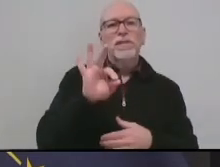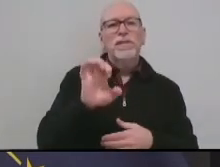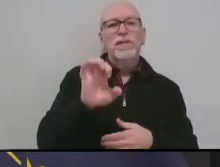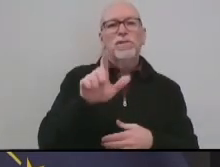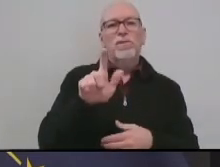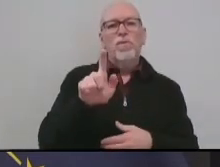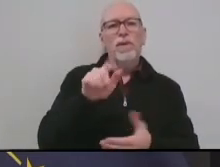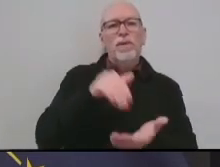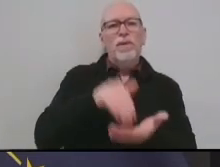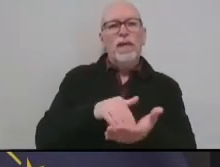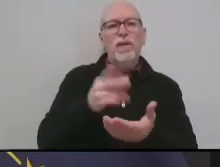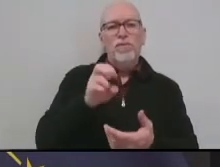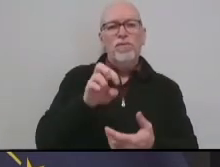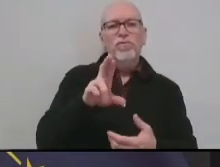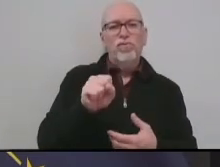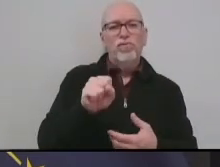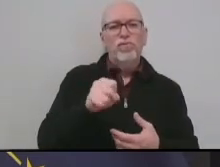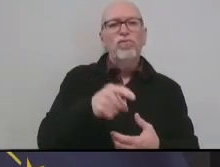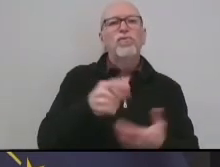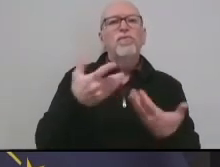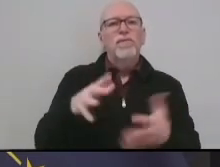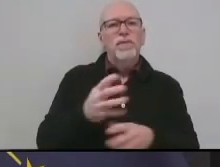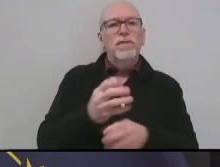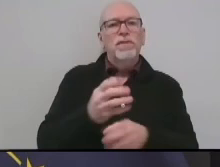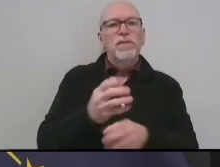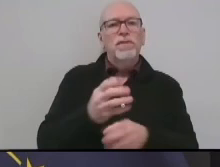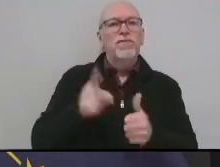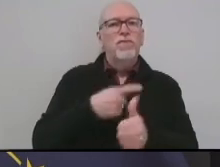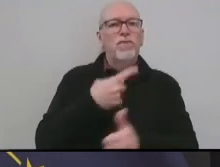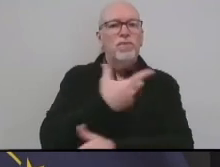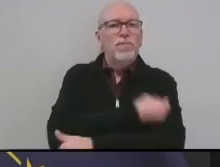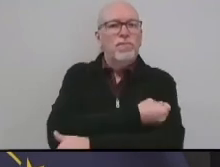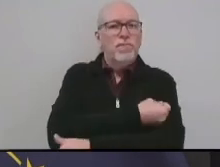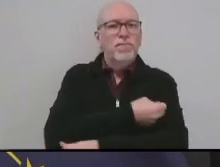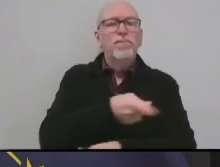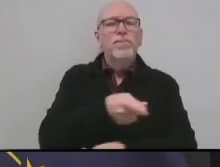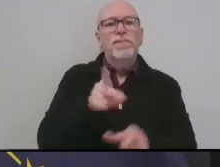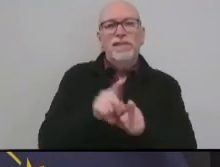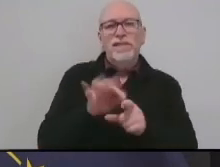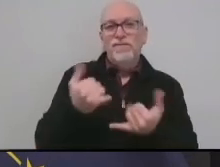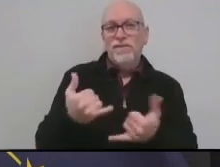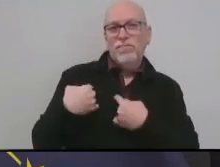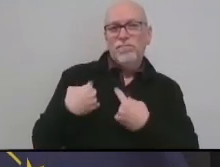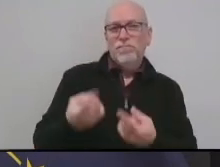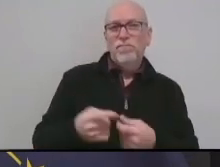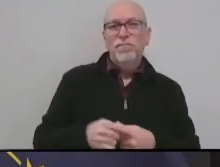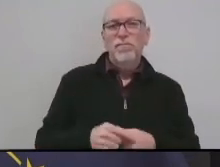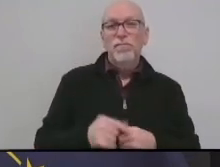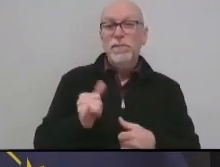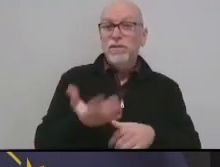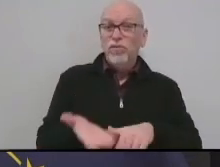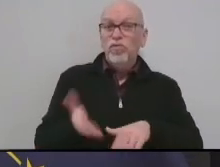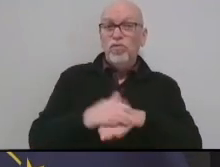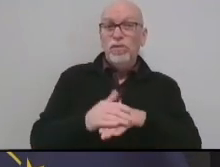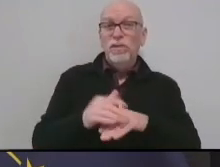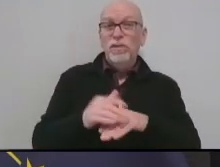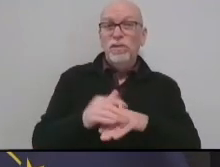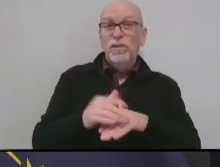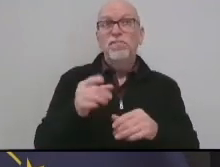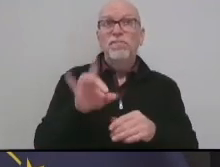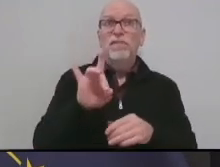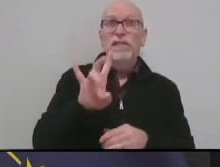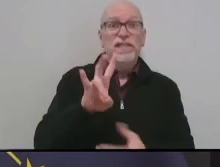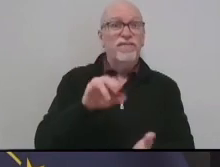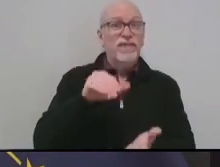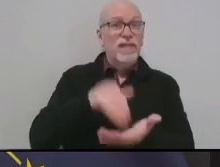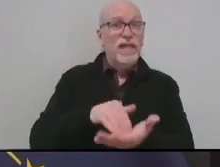921,000 Hoosiers have received their first dose of vaccine as of today. That's an increase of nearly 87,000